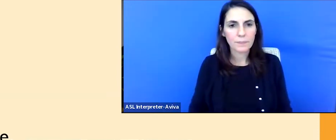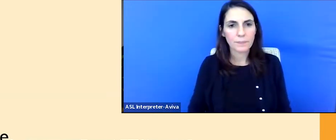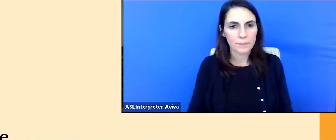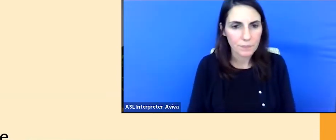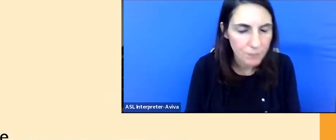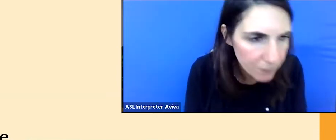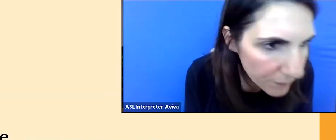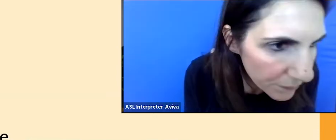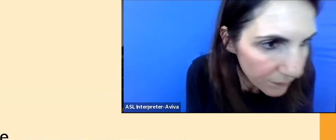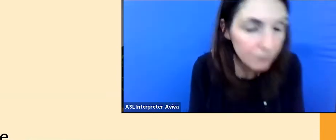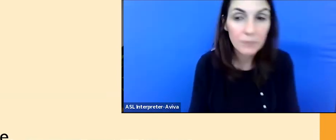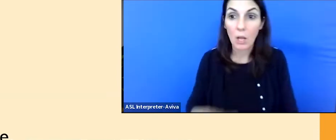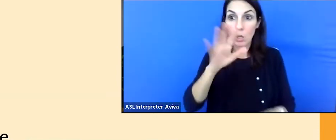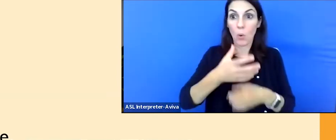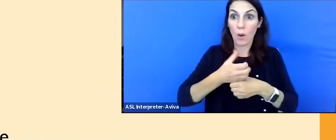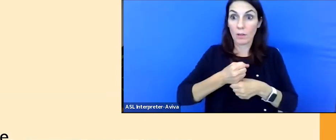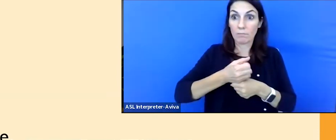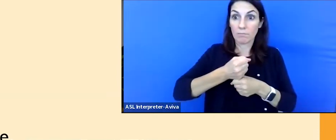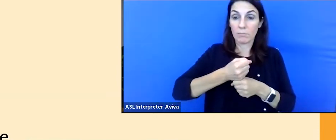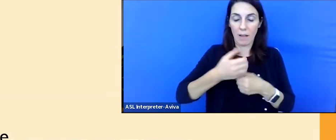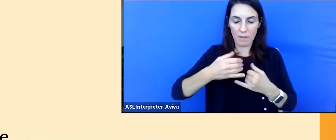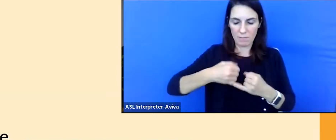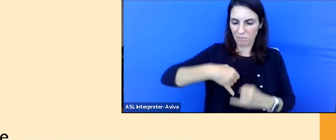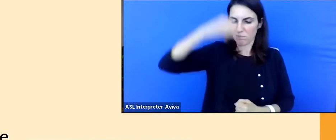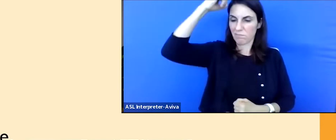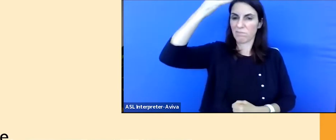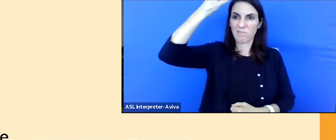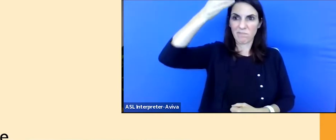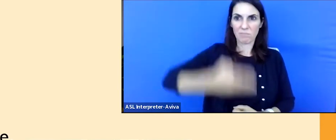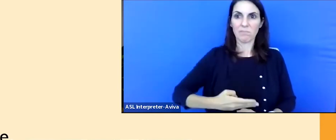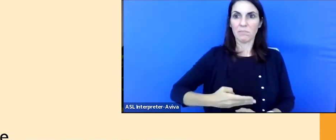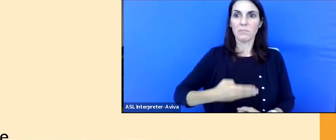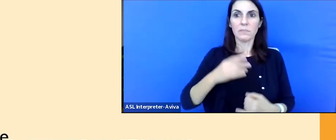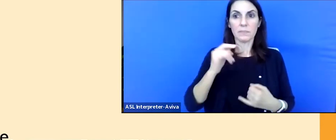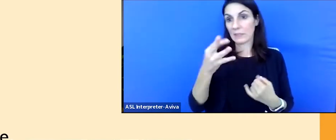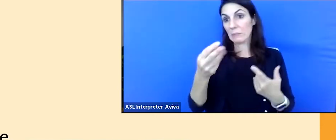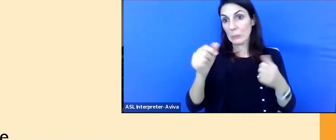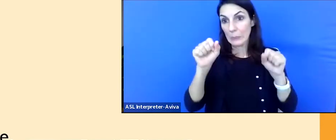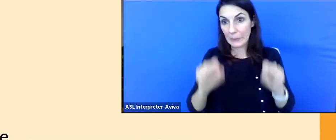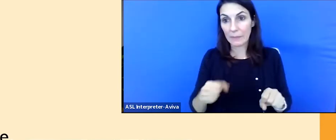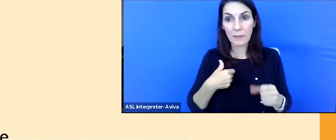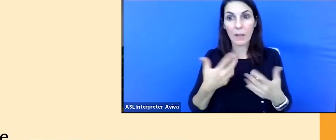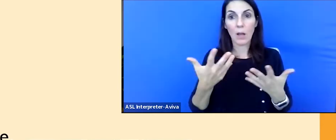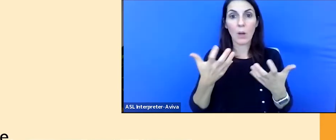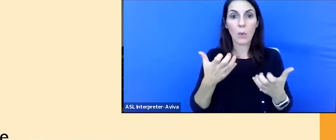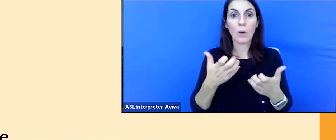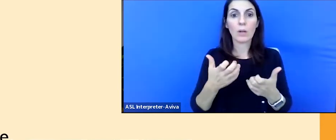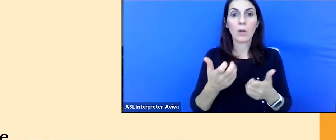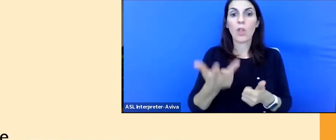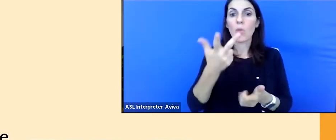Align your spine as erect as you are able. And I want us to take 3 cleansing breaths.